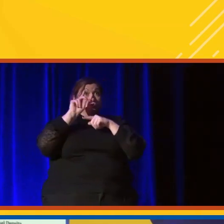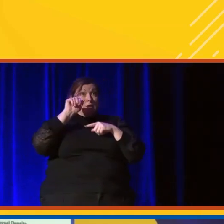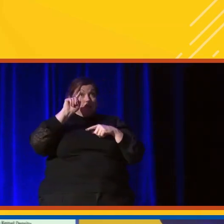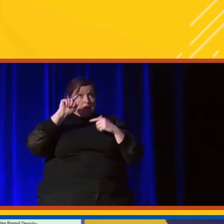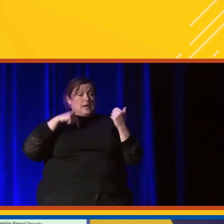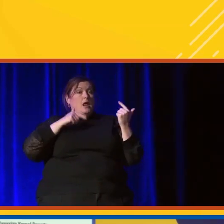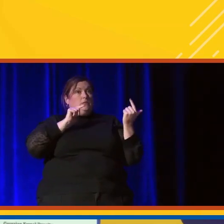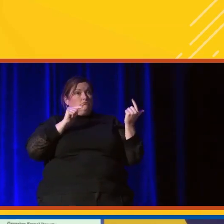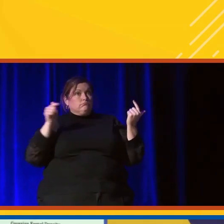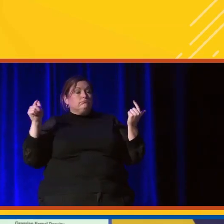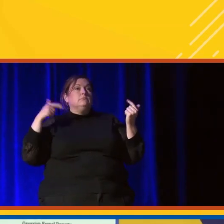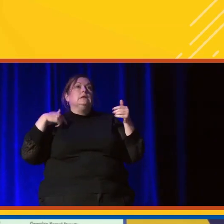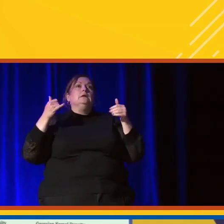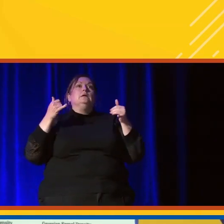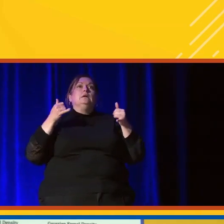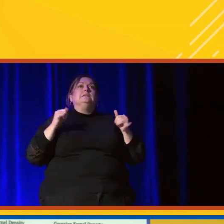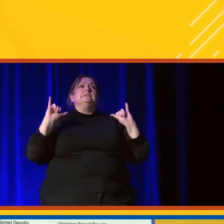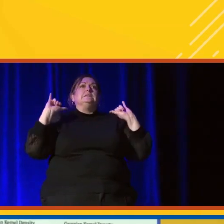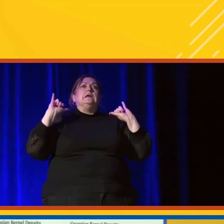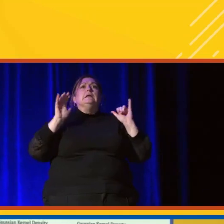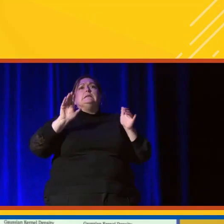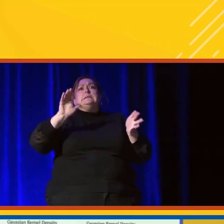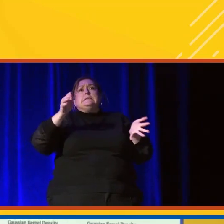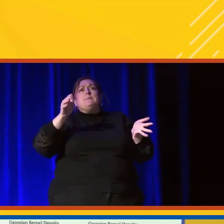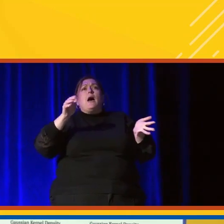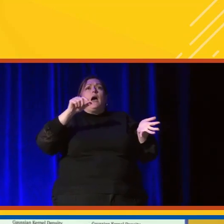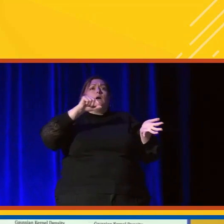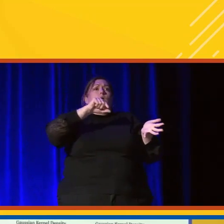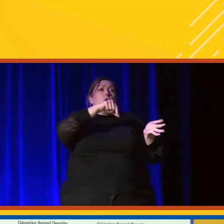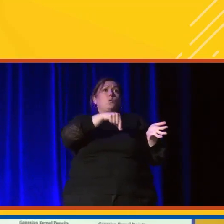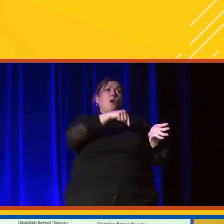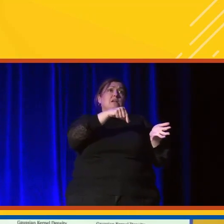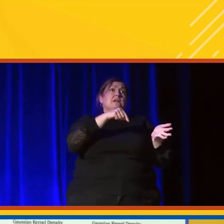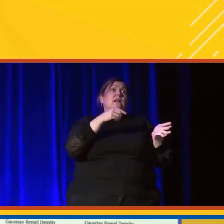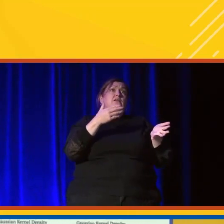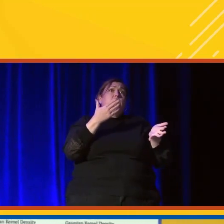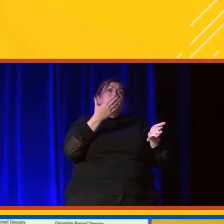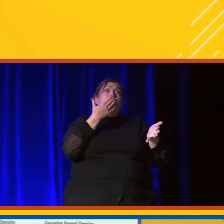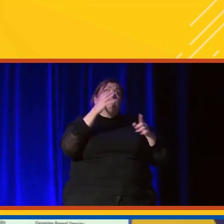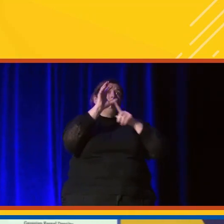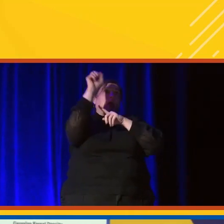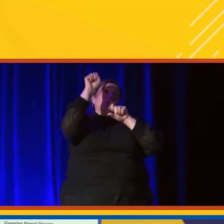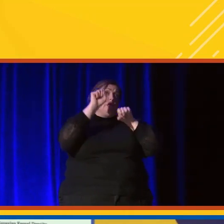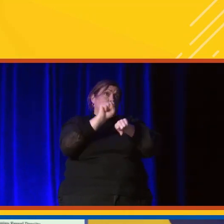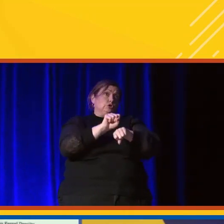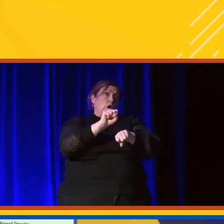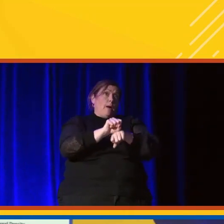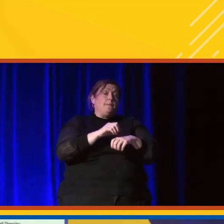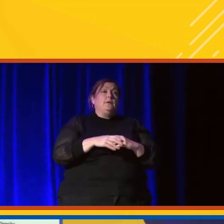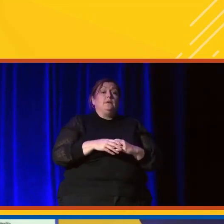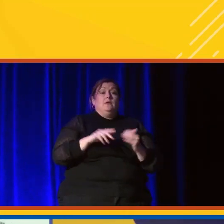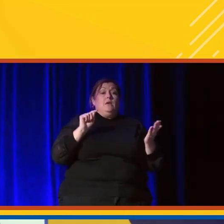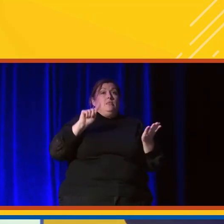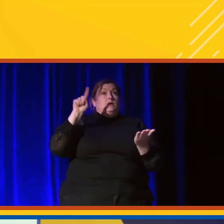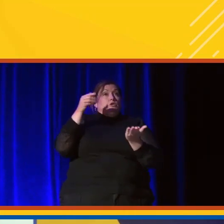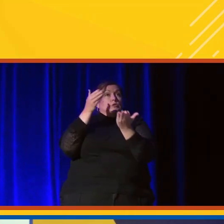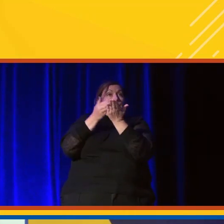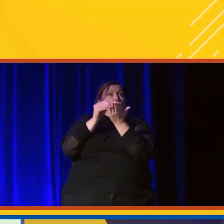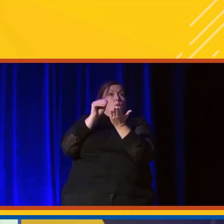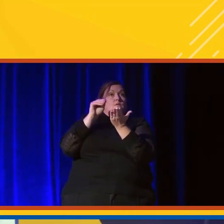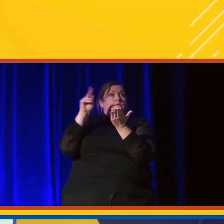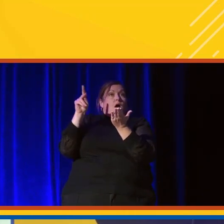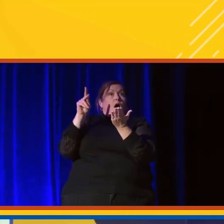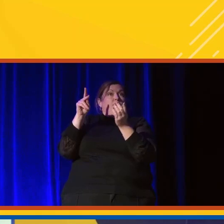data, it still does semi-quantitatively quite an outstanding job. This is just a proof of principle that